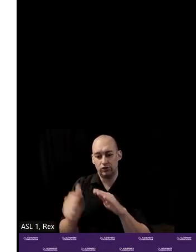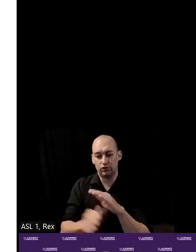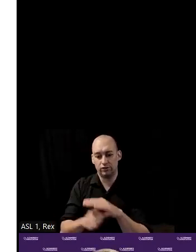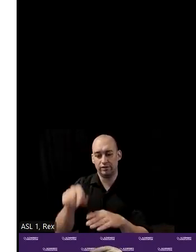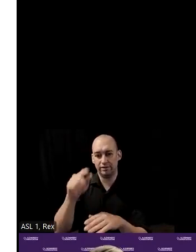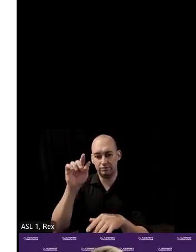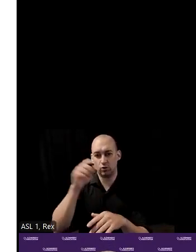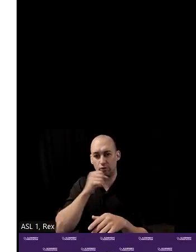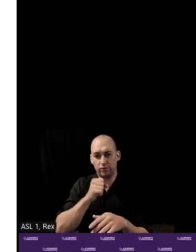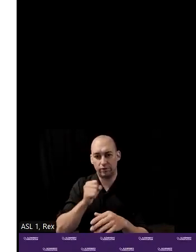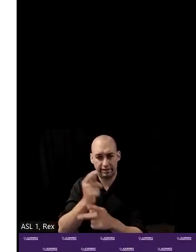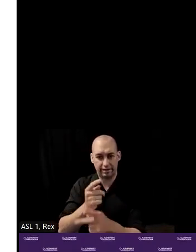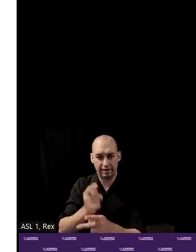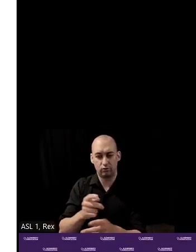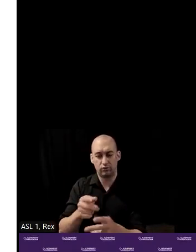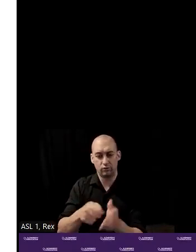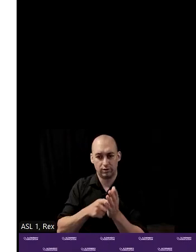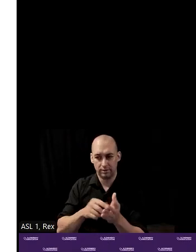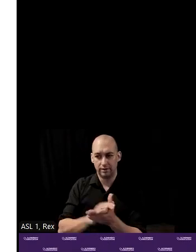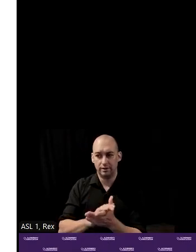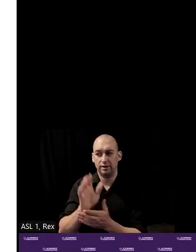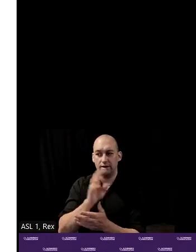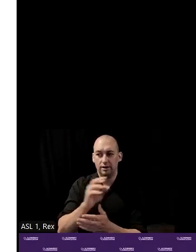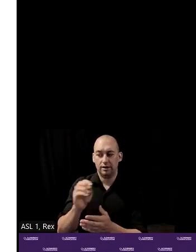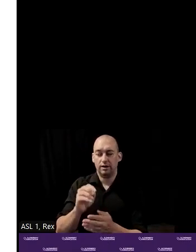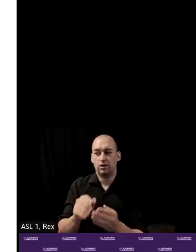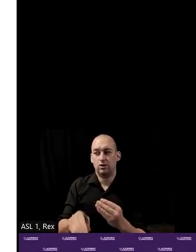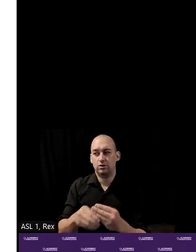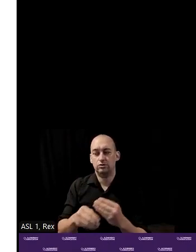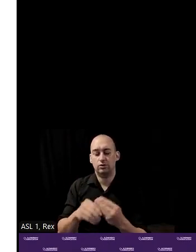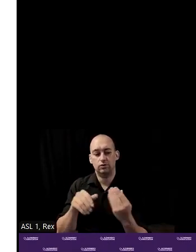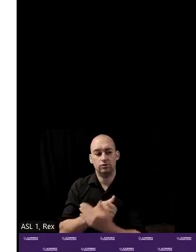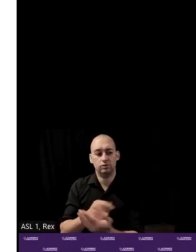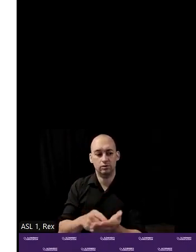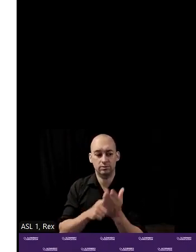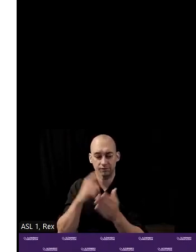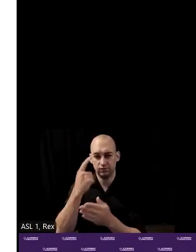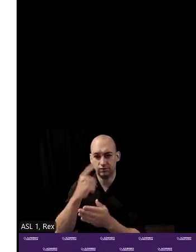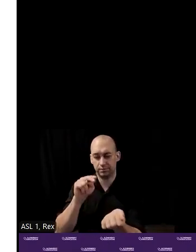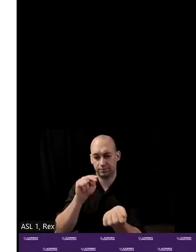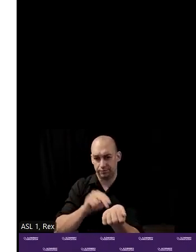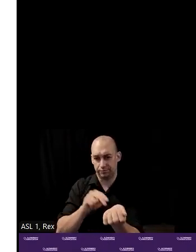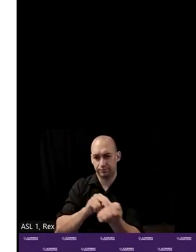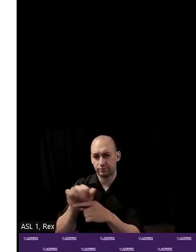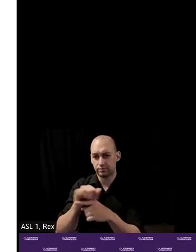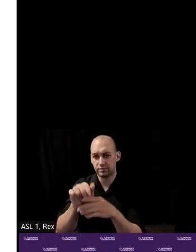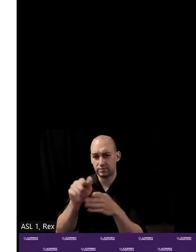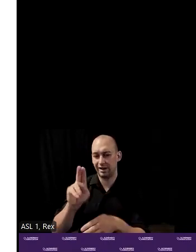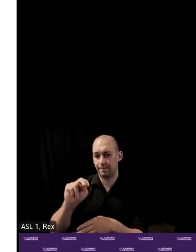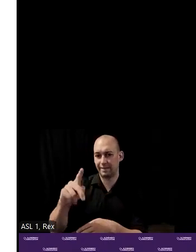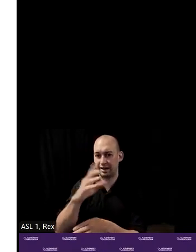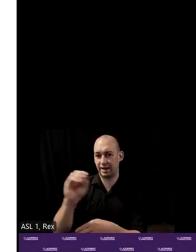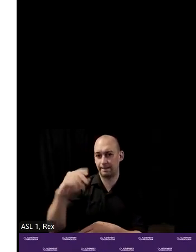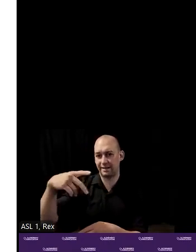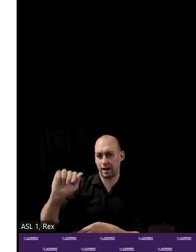That's new. And then also a new requirement for nurse practitioners and physician assistants. So the